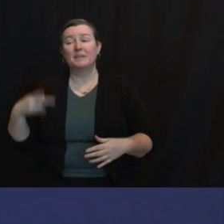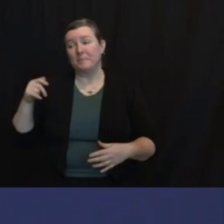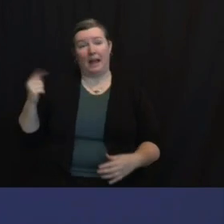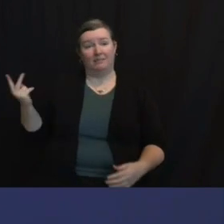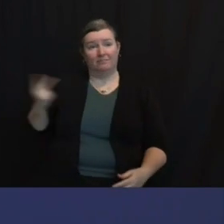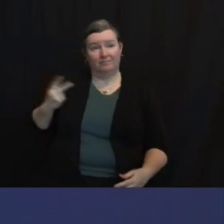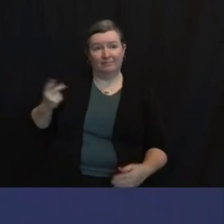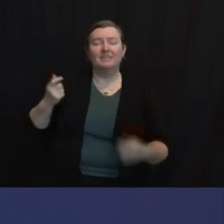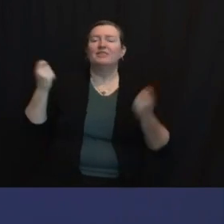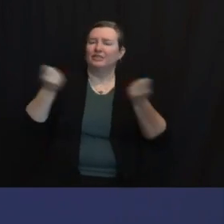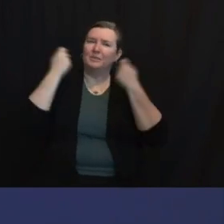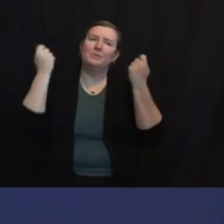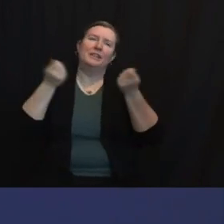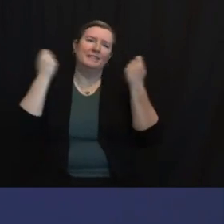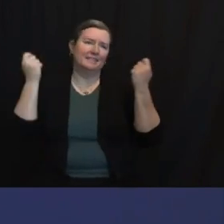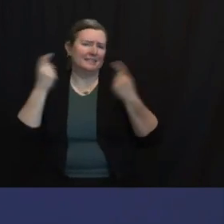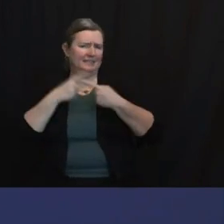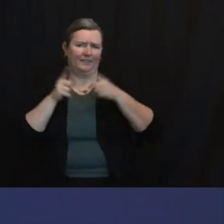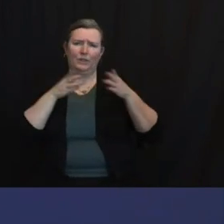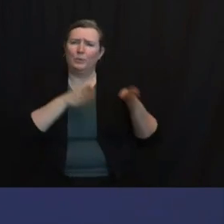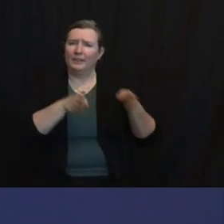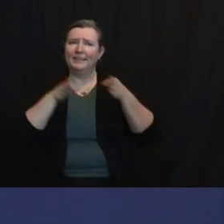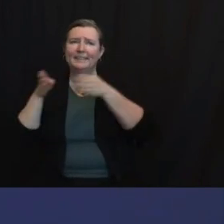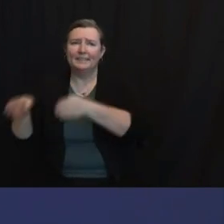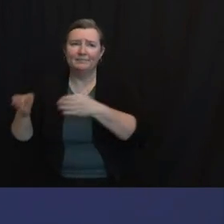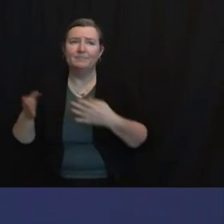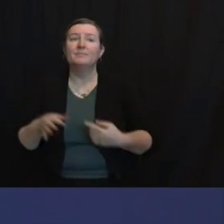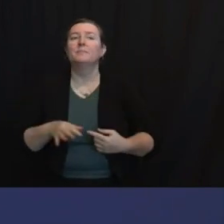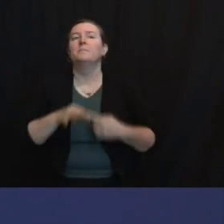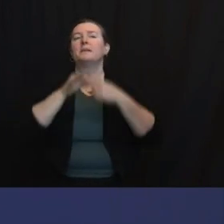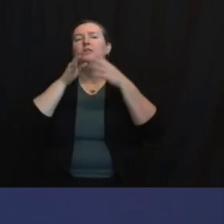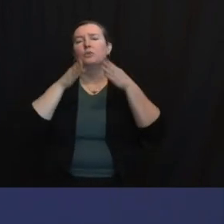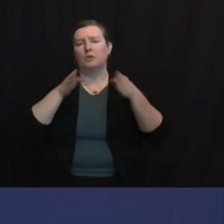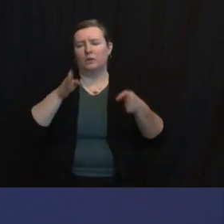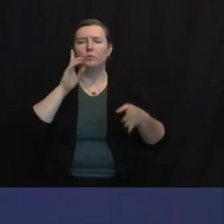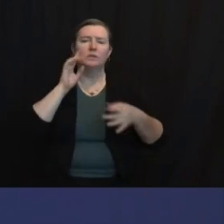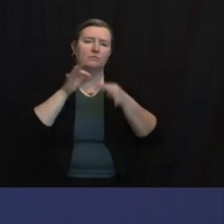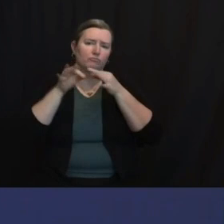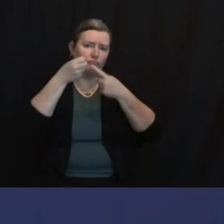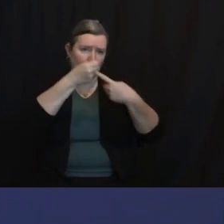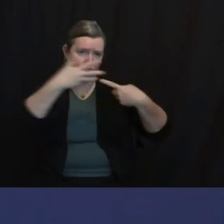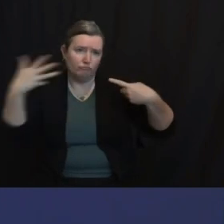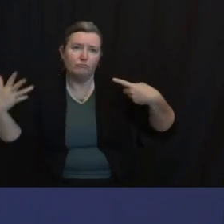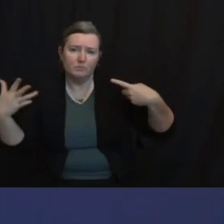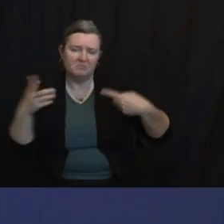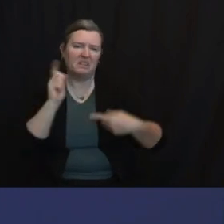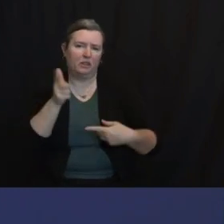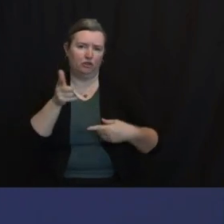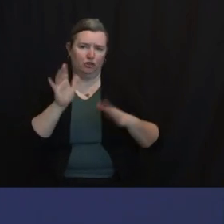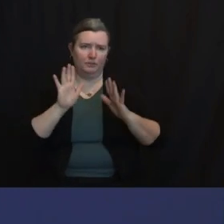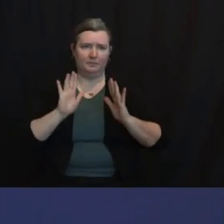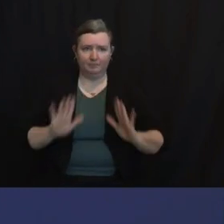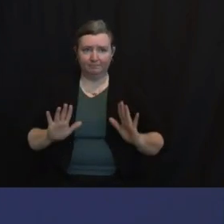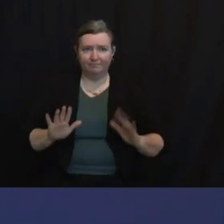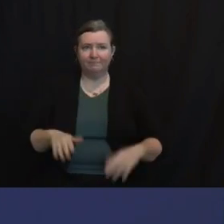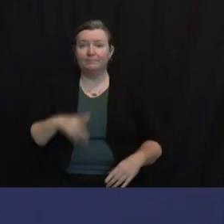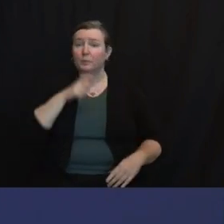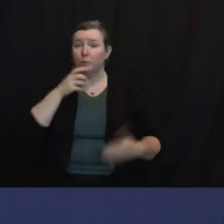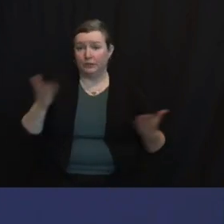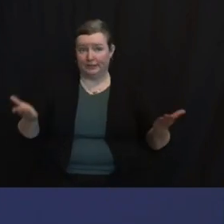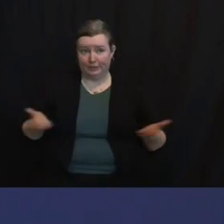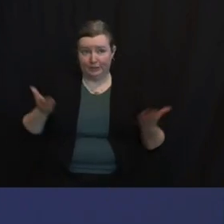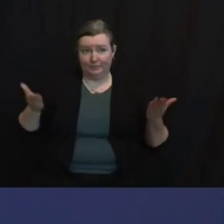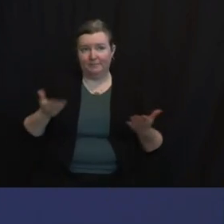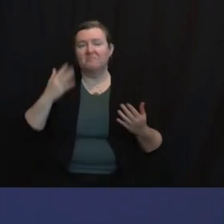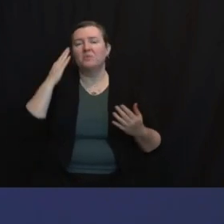in a very special way, which he'll tell you about in a little bit. I am honored to be joined by the woman to my right, who needs no introduction, the Commissioner of the